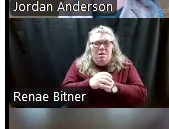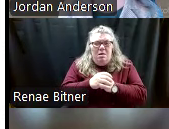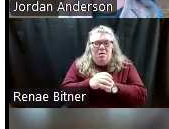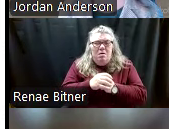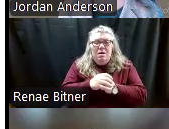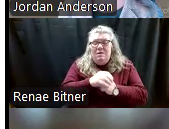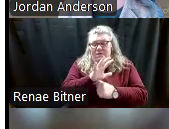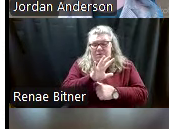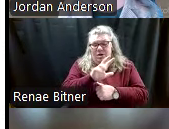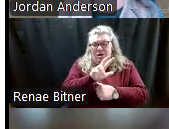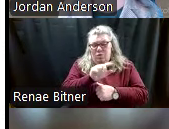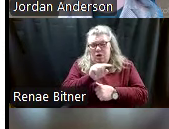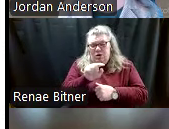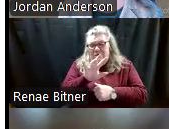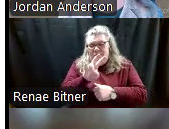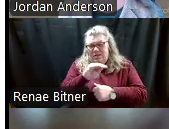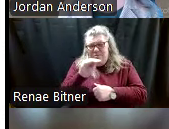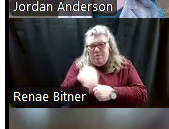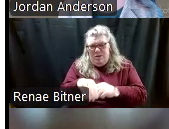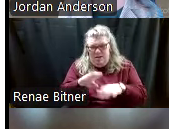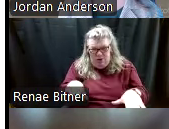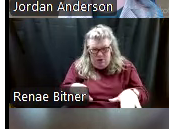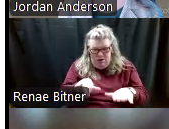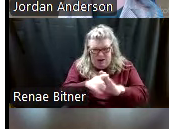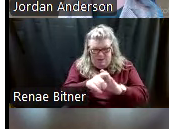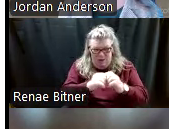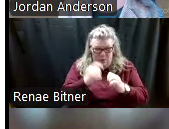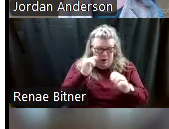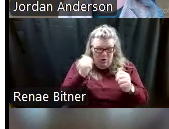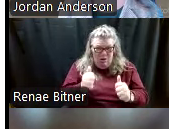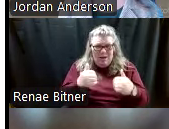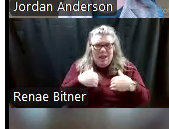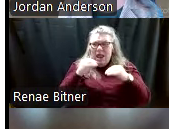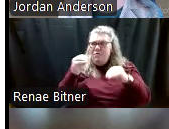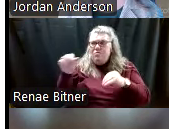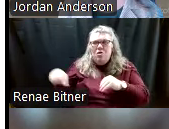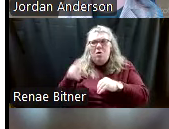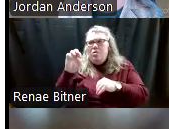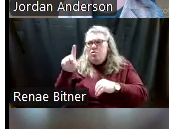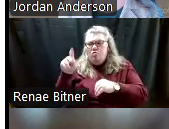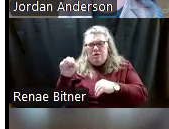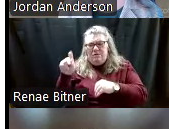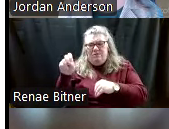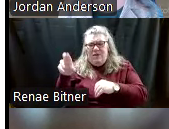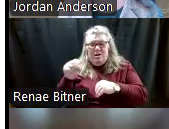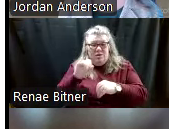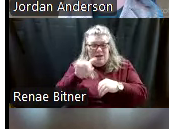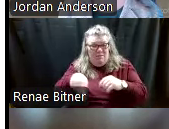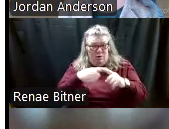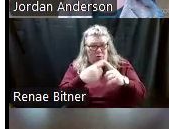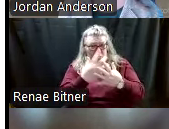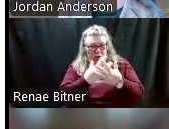So 53 to 57% of children identified with hearing loss have no other risk factors. So if we were only screening those